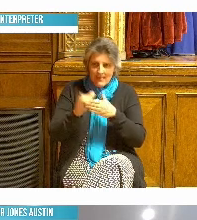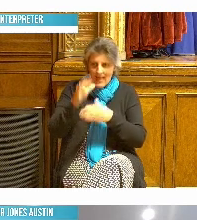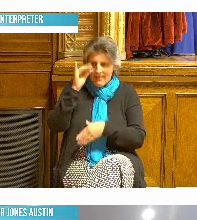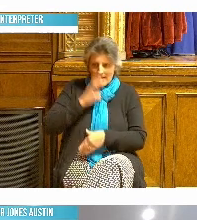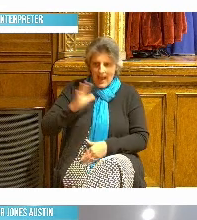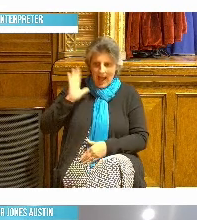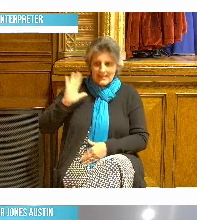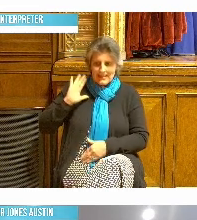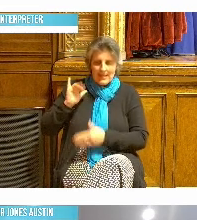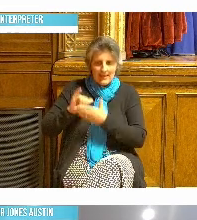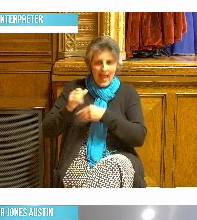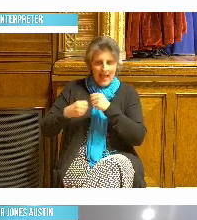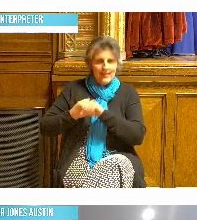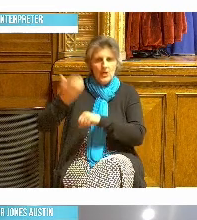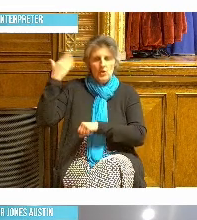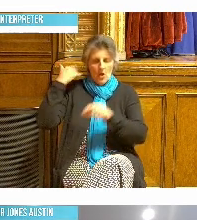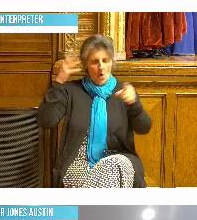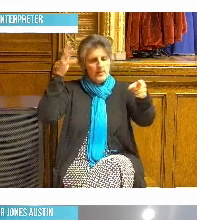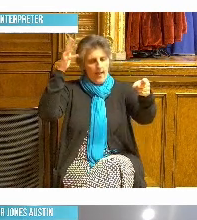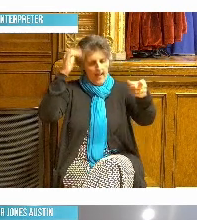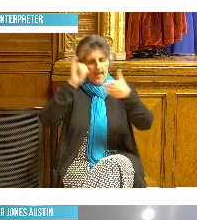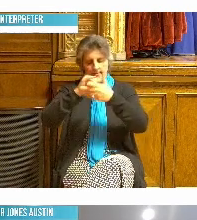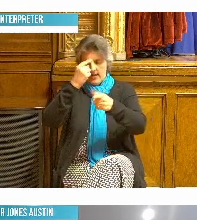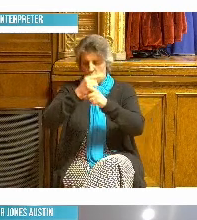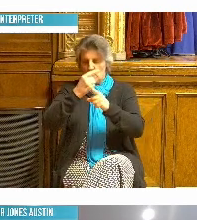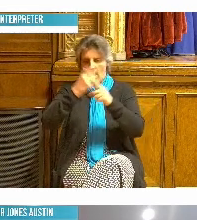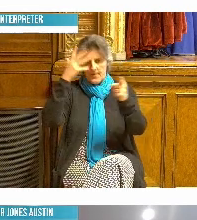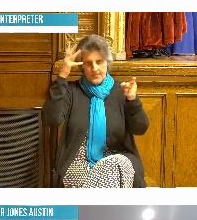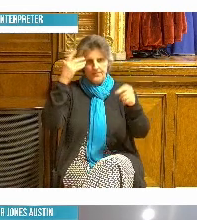guys that did it in the first place.